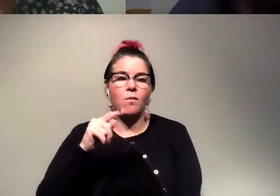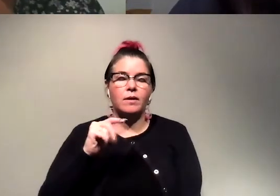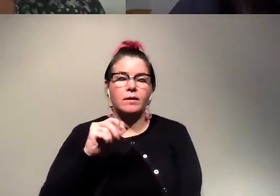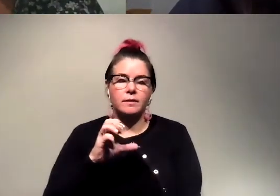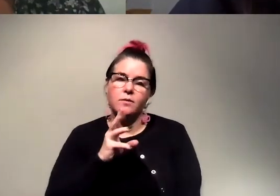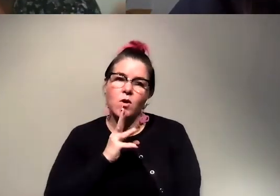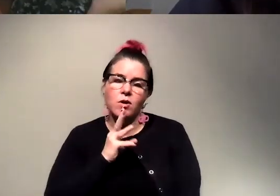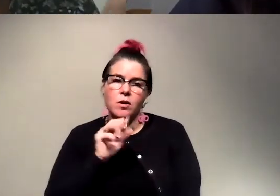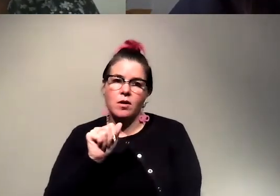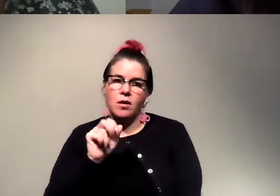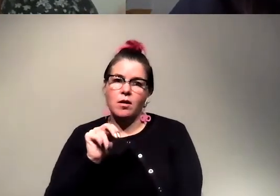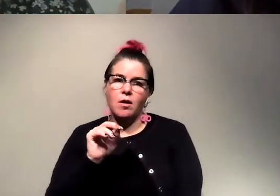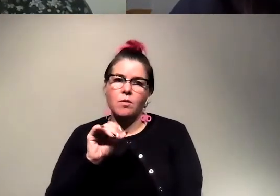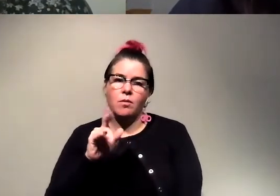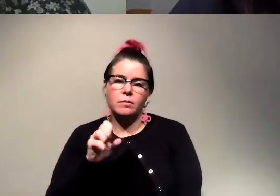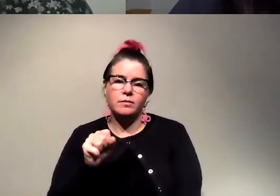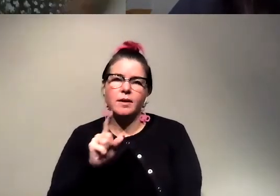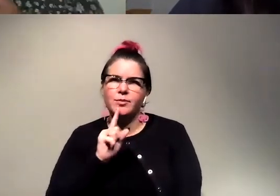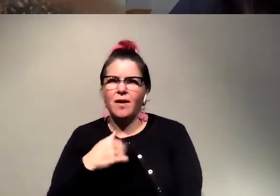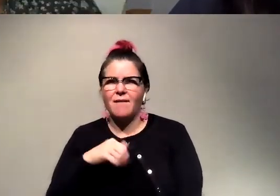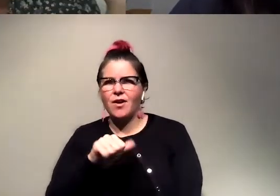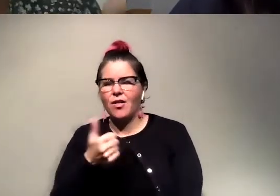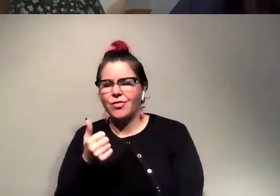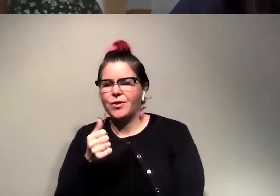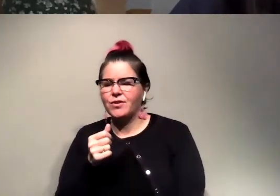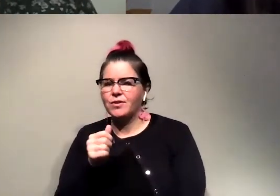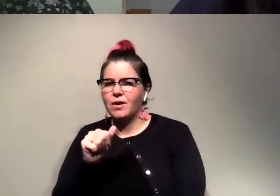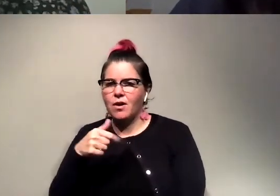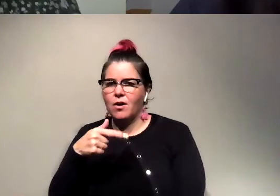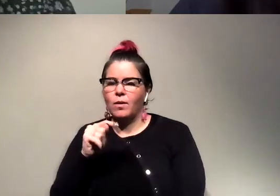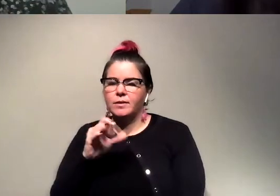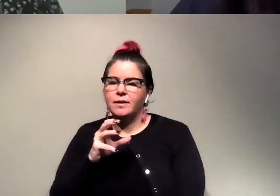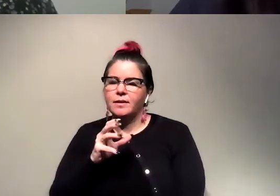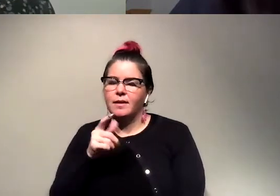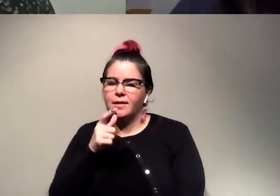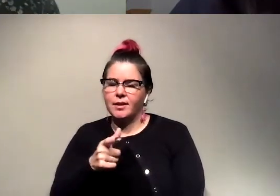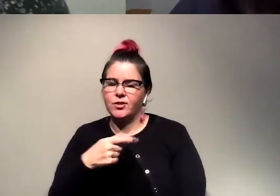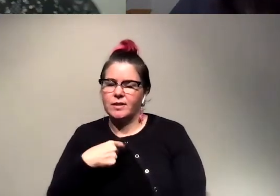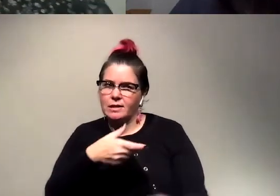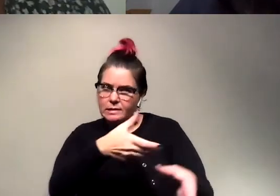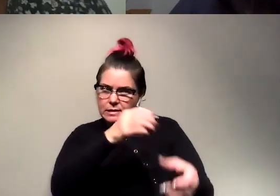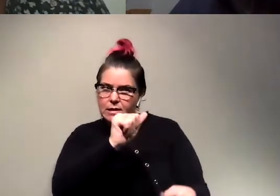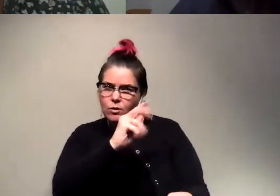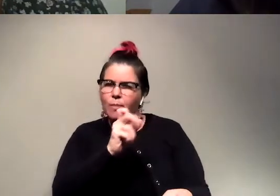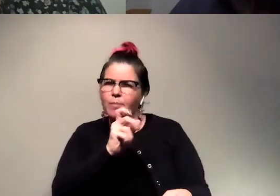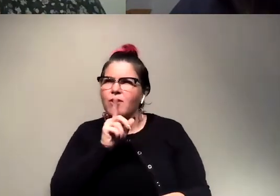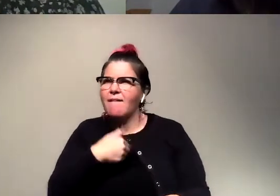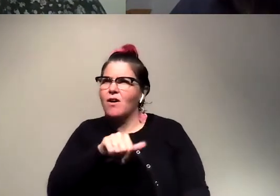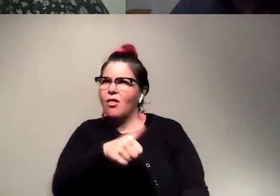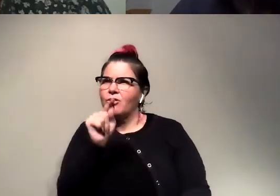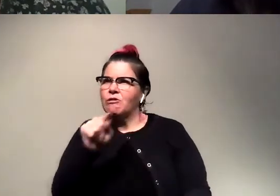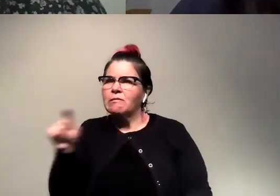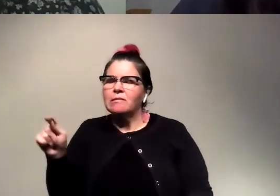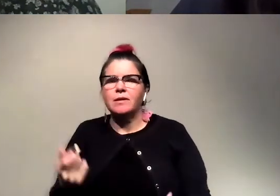Cool. I'm sure there's other aquatic lizards, but I like anoles, so I know about the anoles. There's